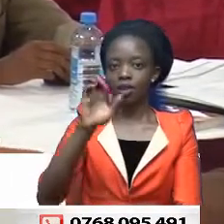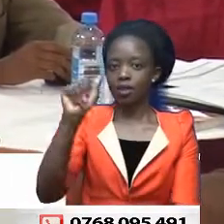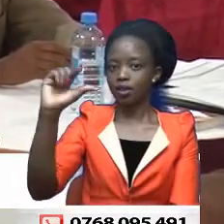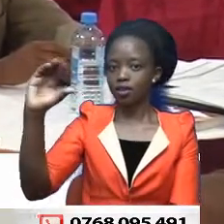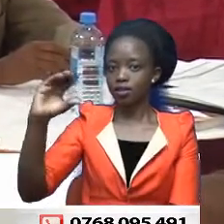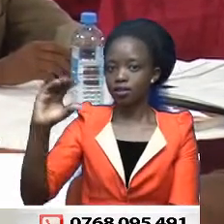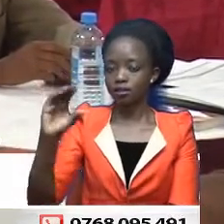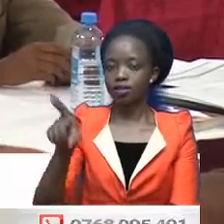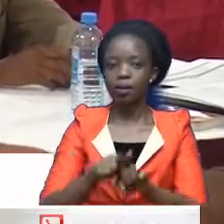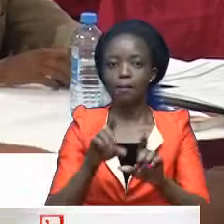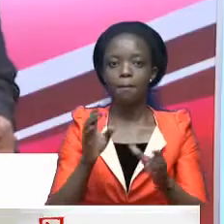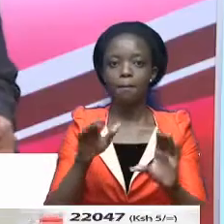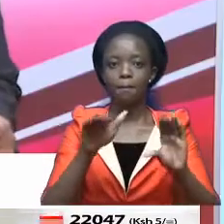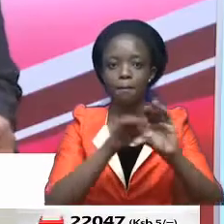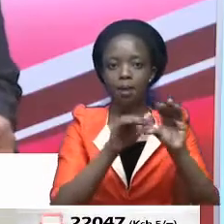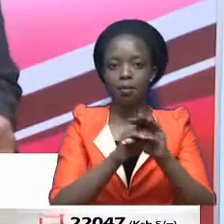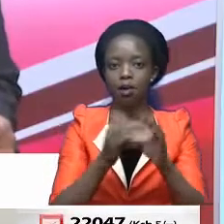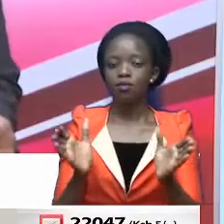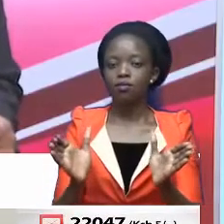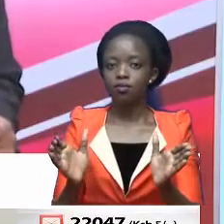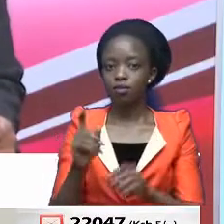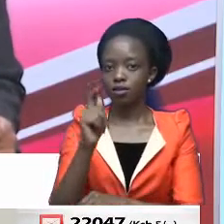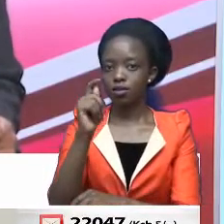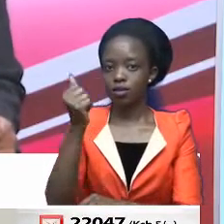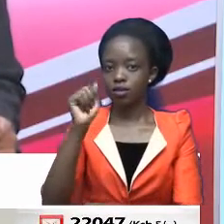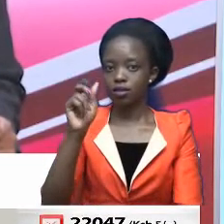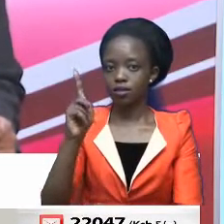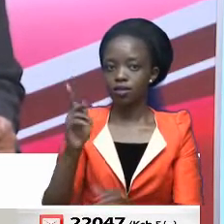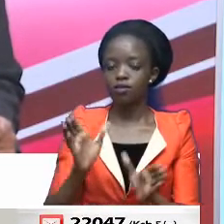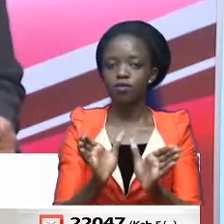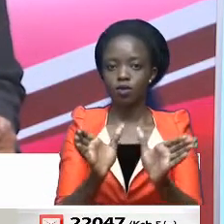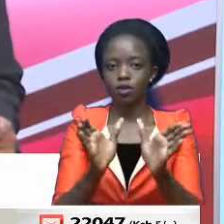in as a member of the task force. Mamia ya vijana kutoka